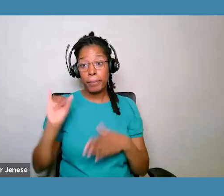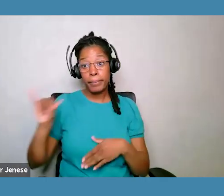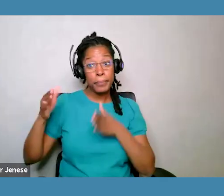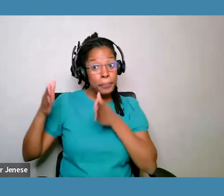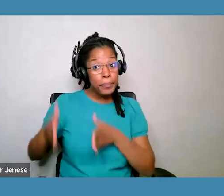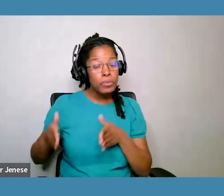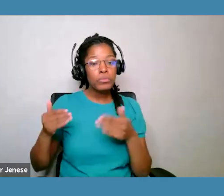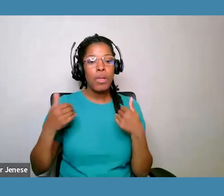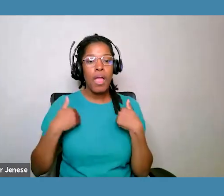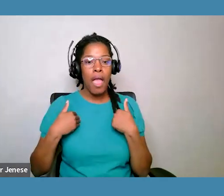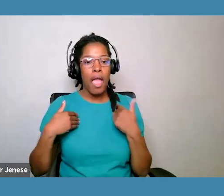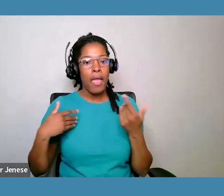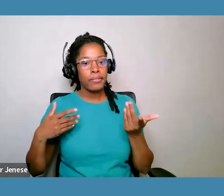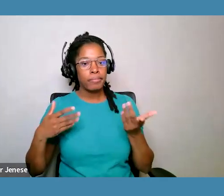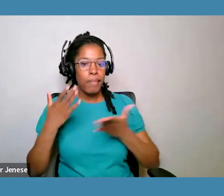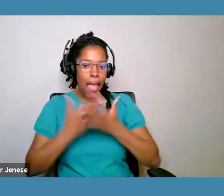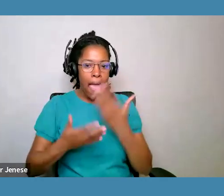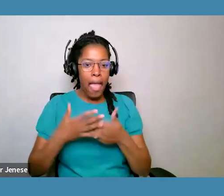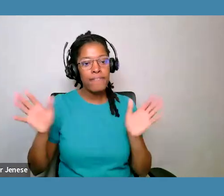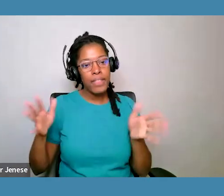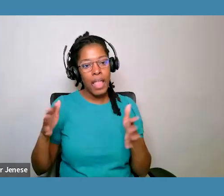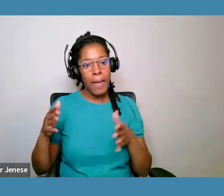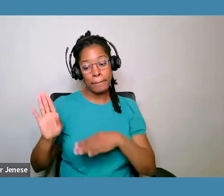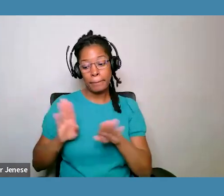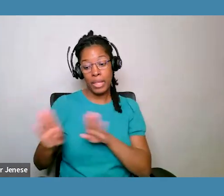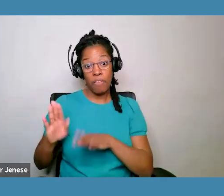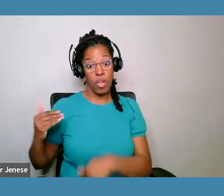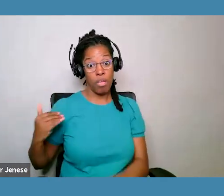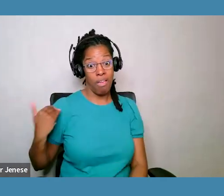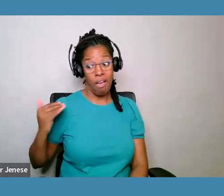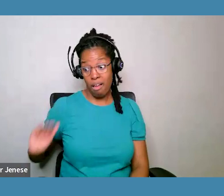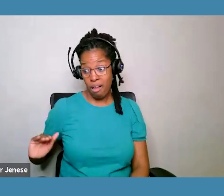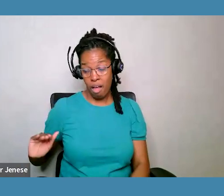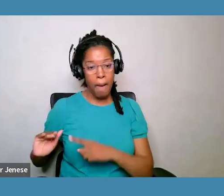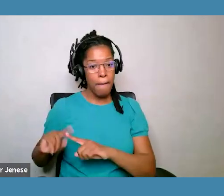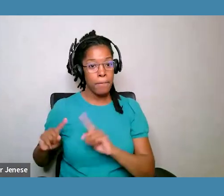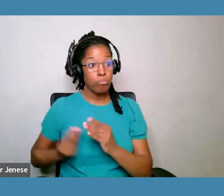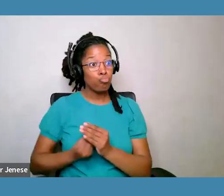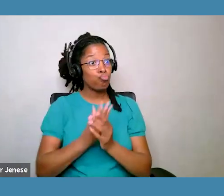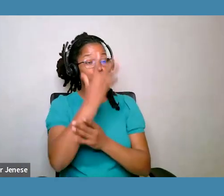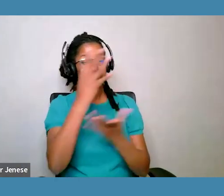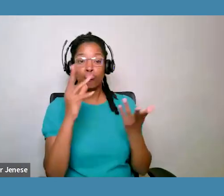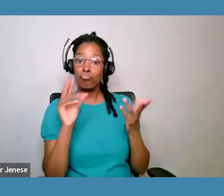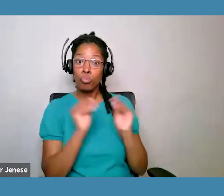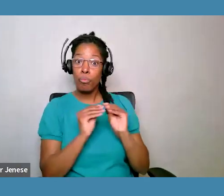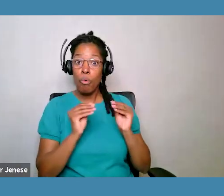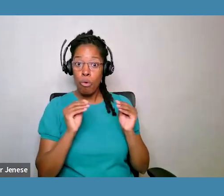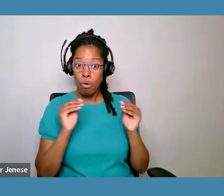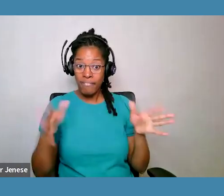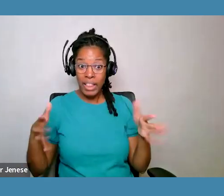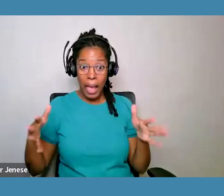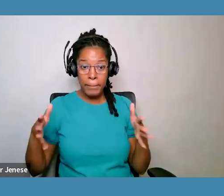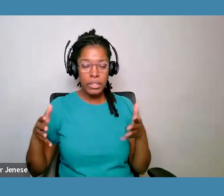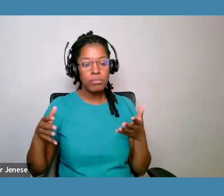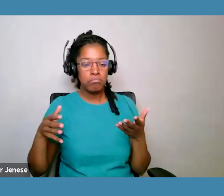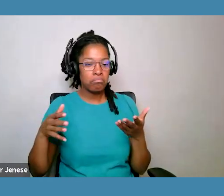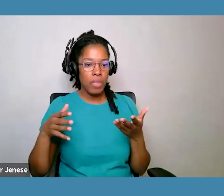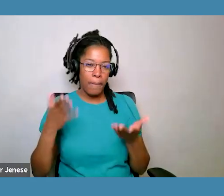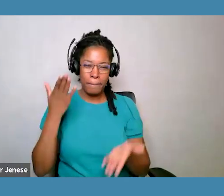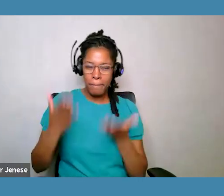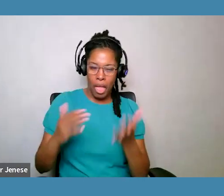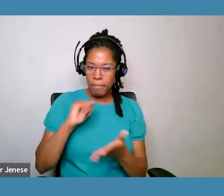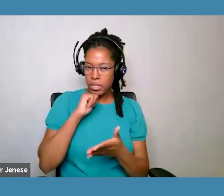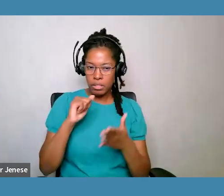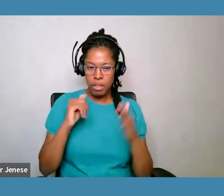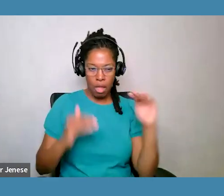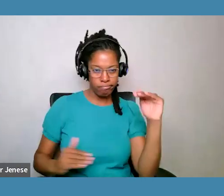had hand flapping behaviors when they were younger and they no longer do that, it's probably not going to rise to the level